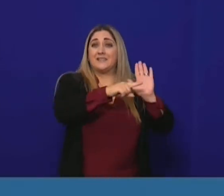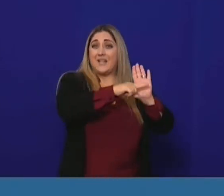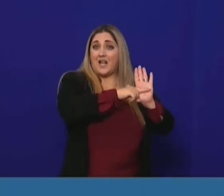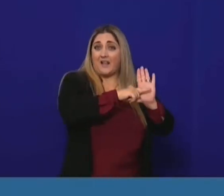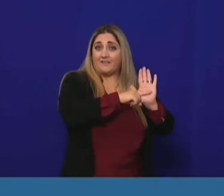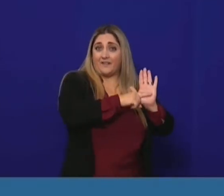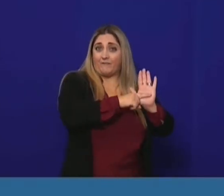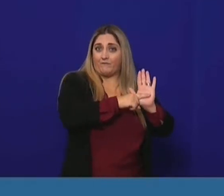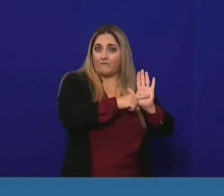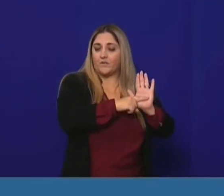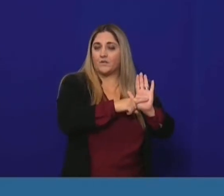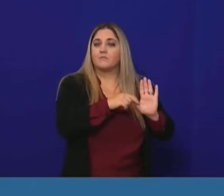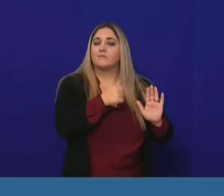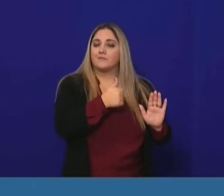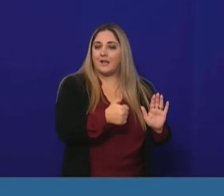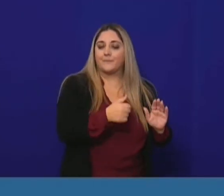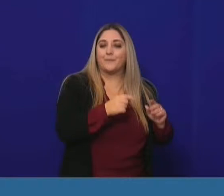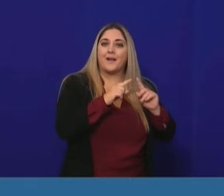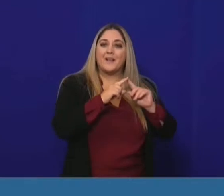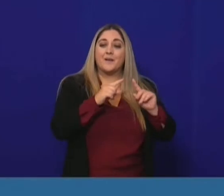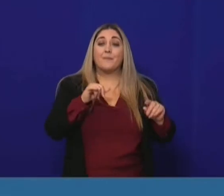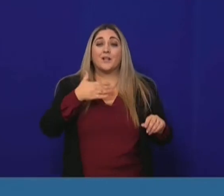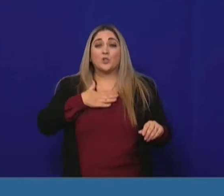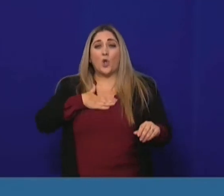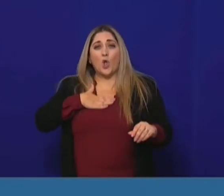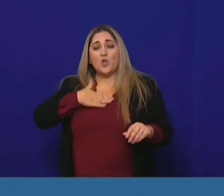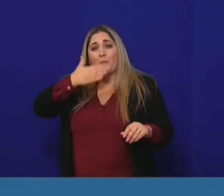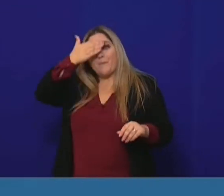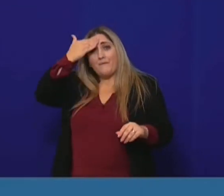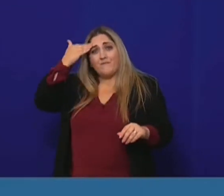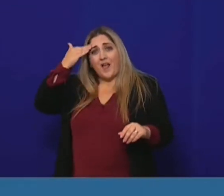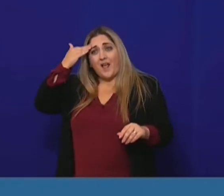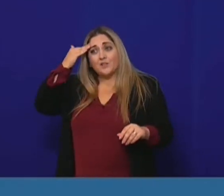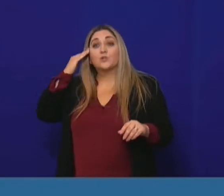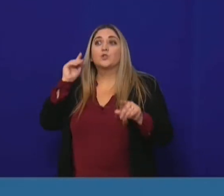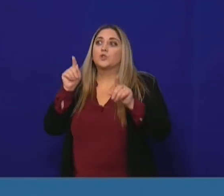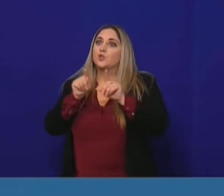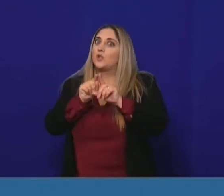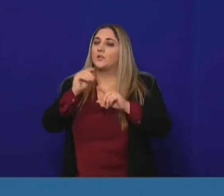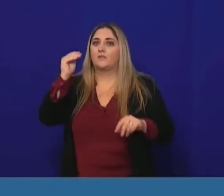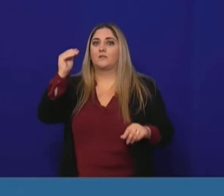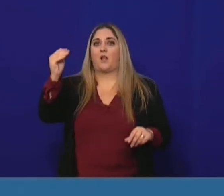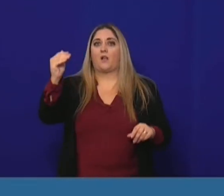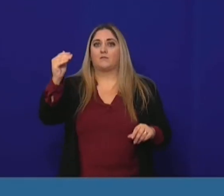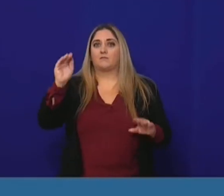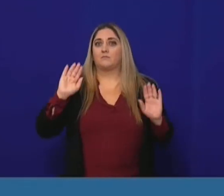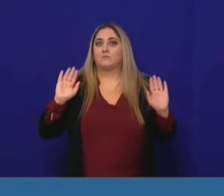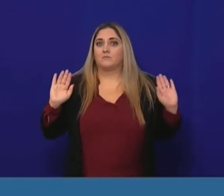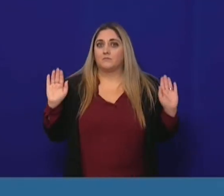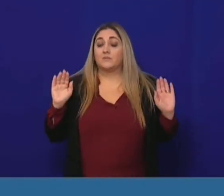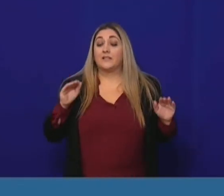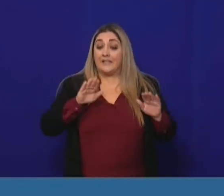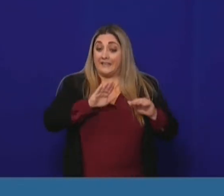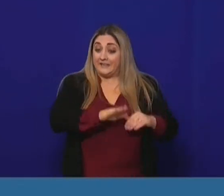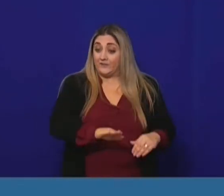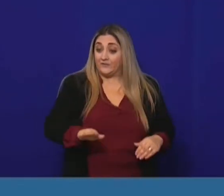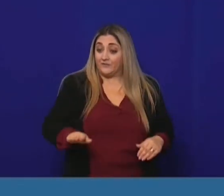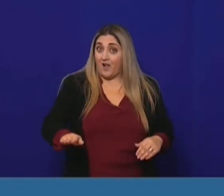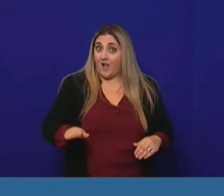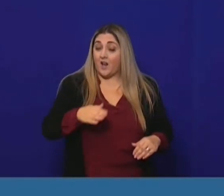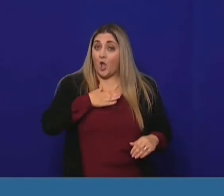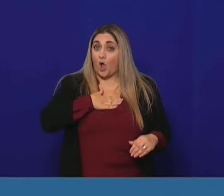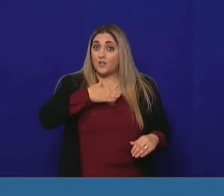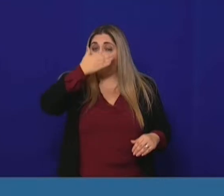jekk għadek bis-sintomi, importanti li inti ma tmurx għax-xogħol, importanti tfal ma nibbatuhomx l-iskola jekk għandhom is-sintomi.